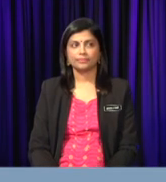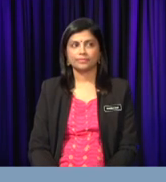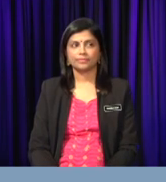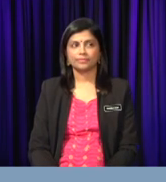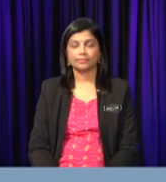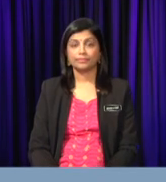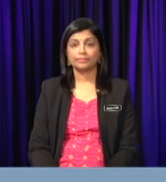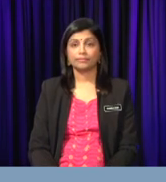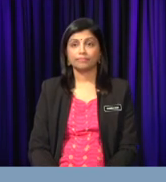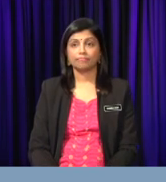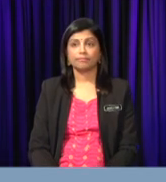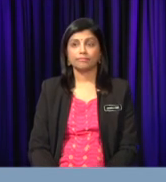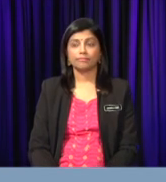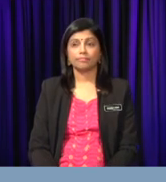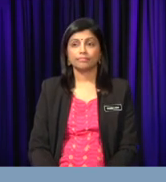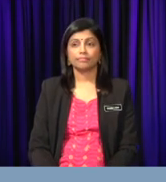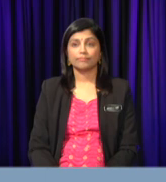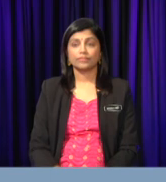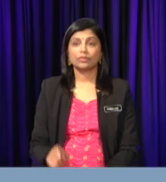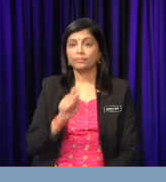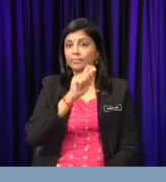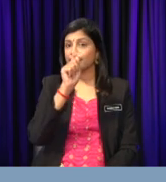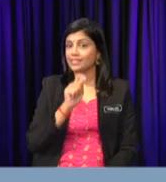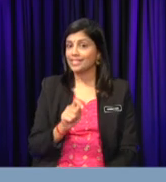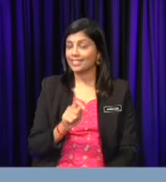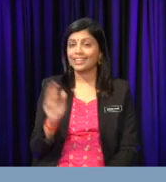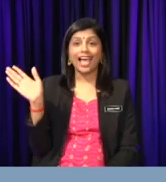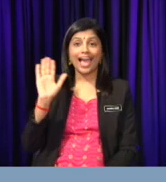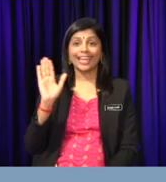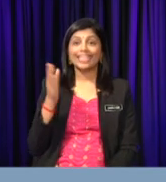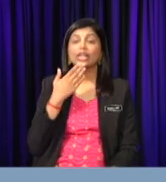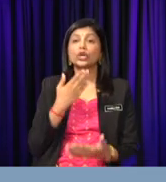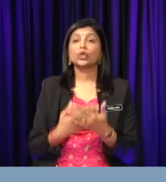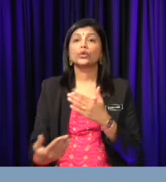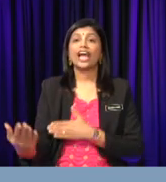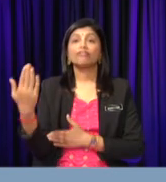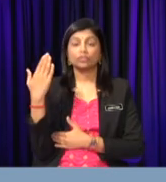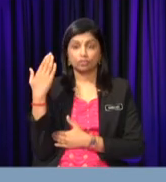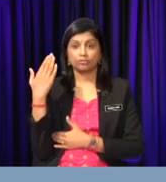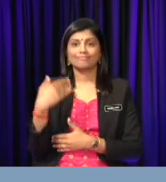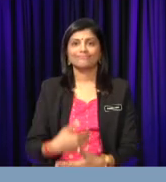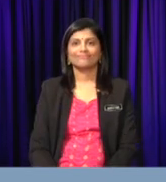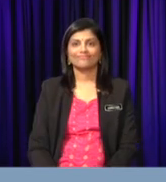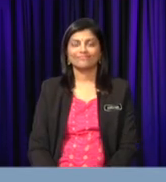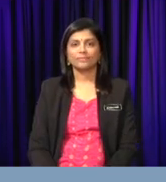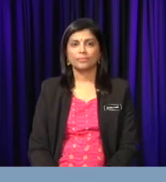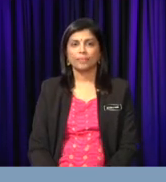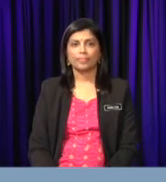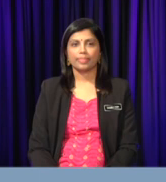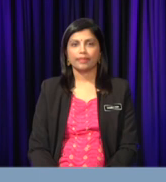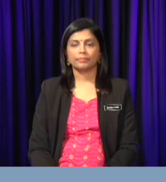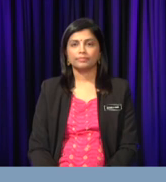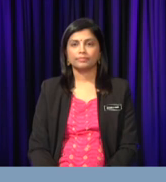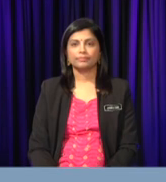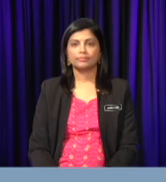good afternoon. I'm Cikgu Halimatul and this is my colleague, Cikgu Shafika. She'll just listen to us. All right. First of